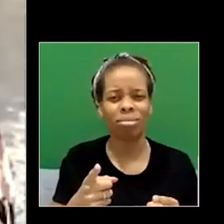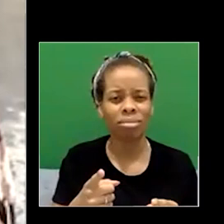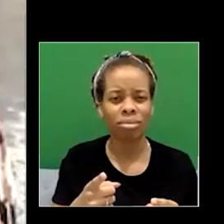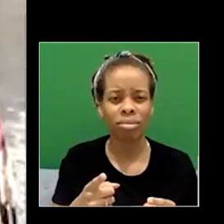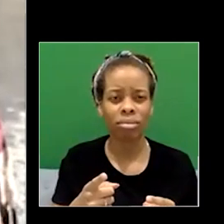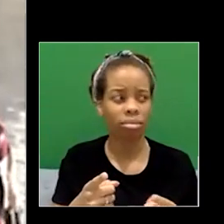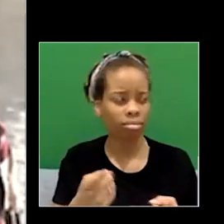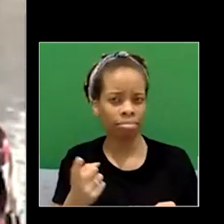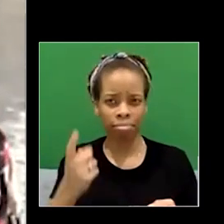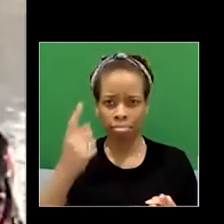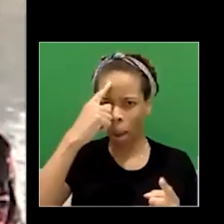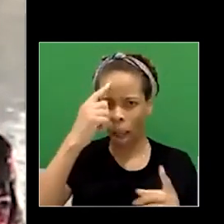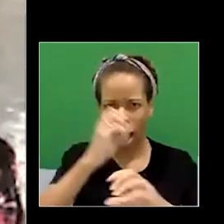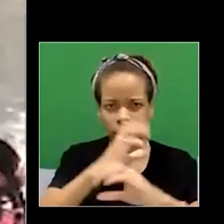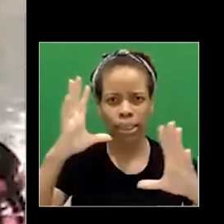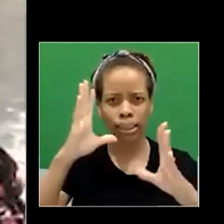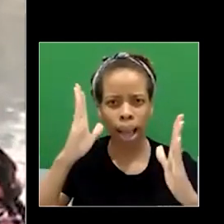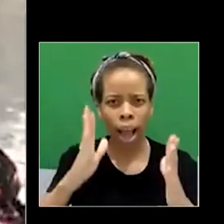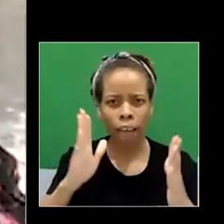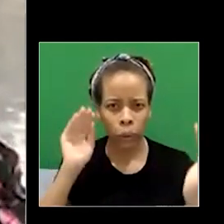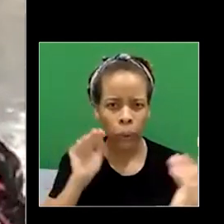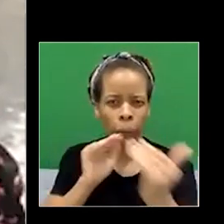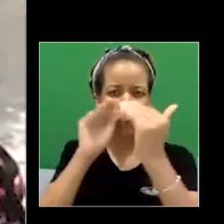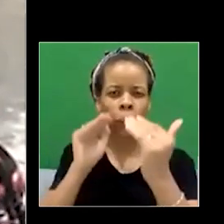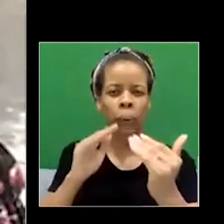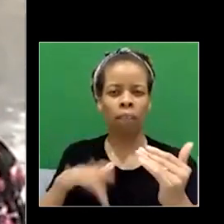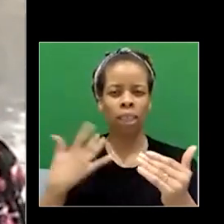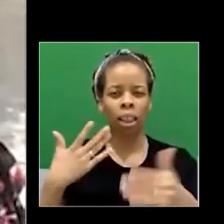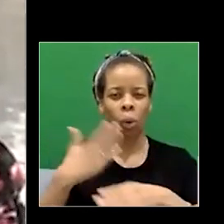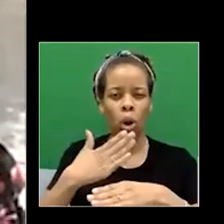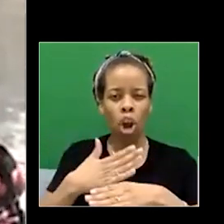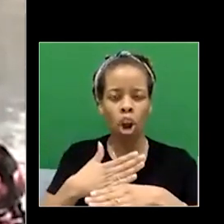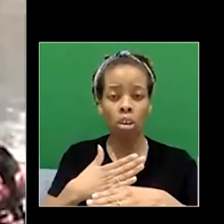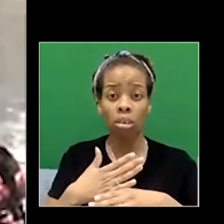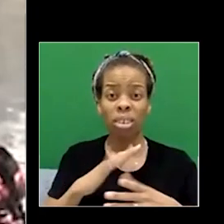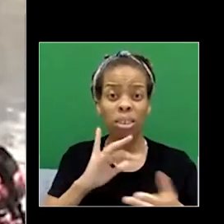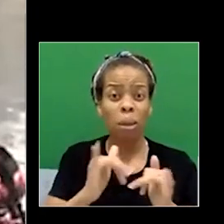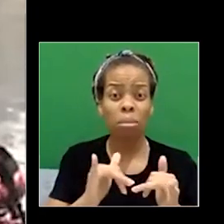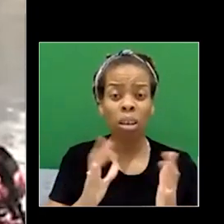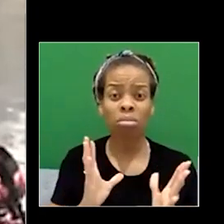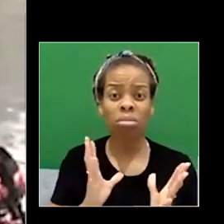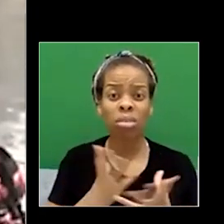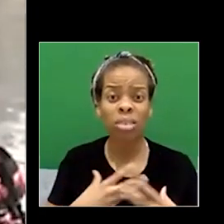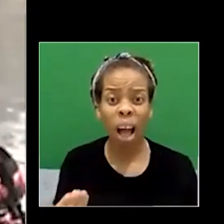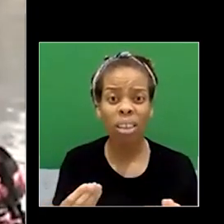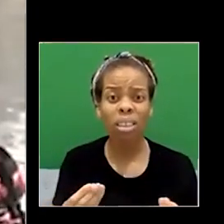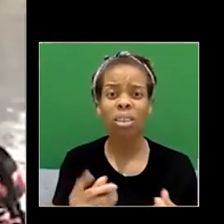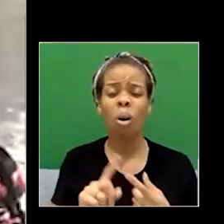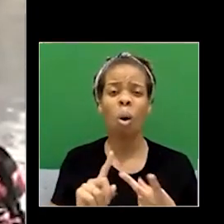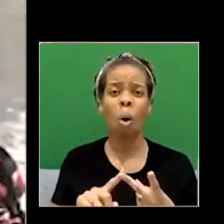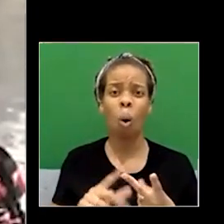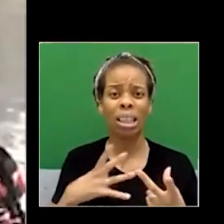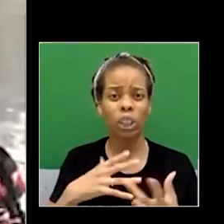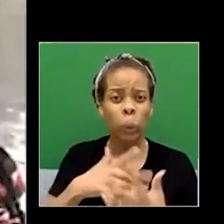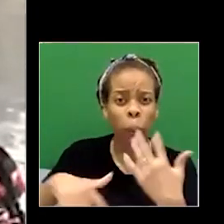in the right space for working. And I think sometimes you just need to accept that you're tired, or you need to be around people, or you need to,